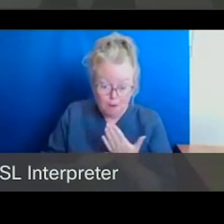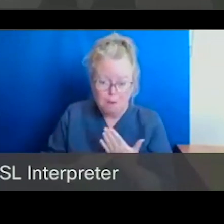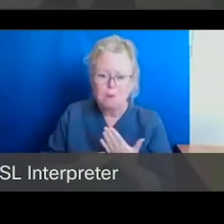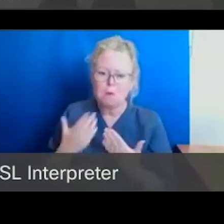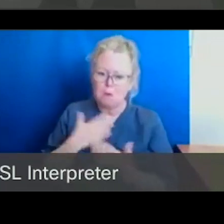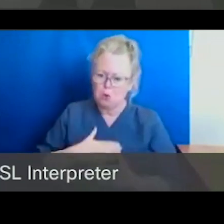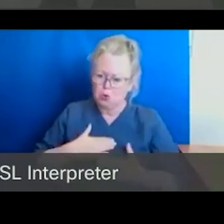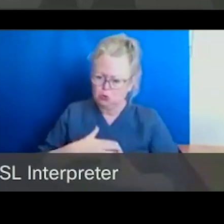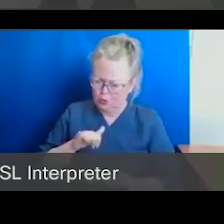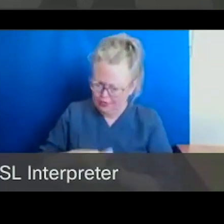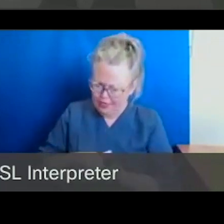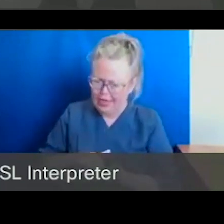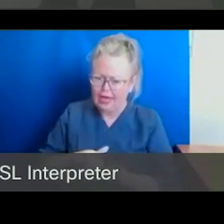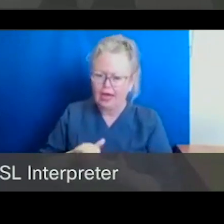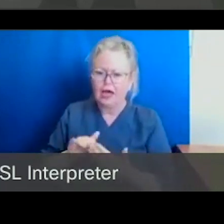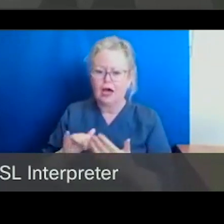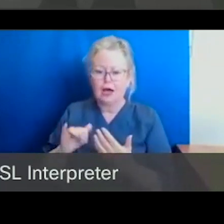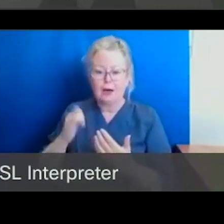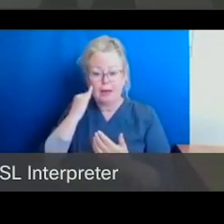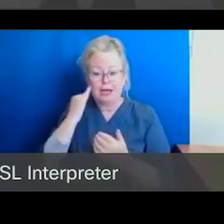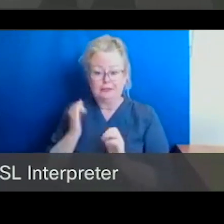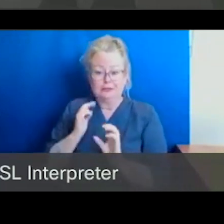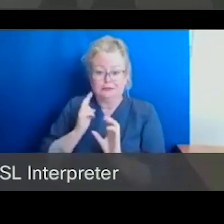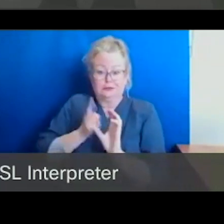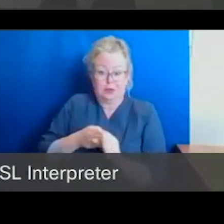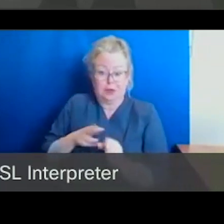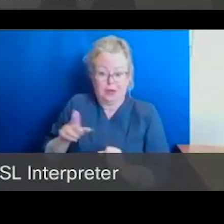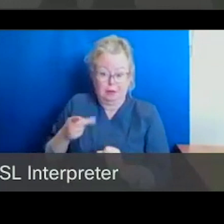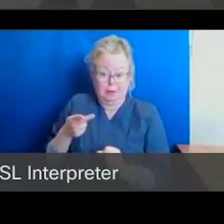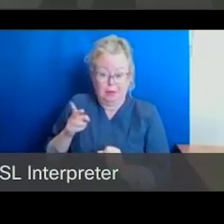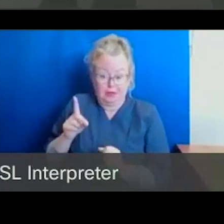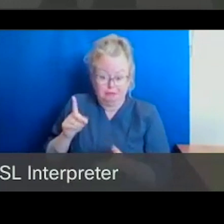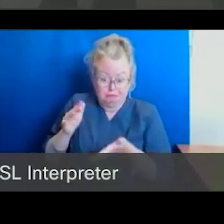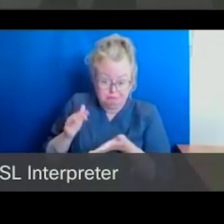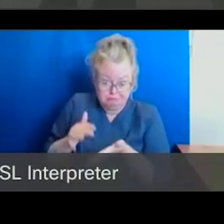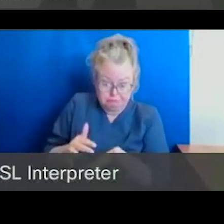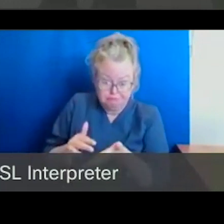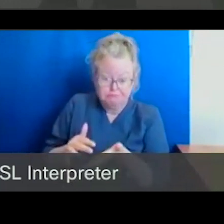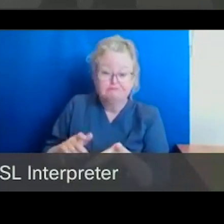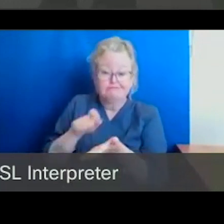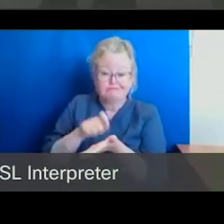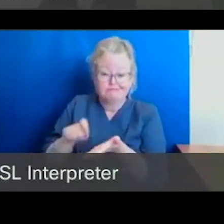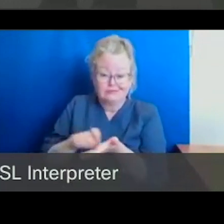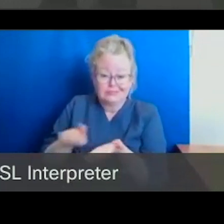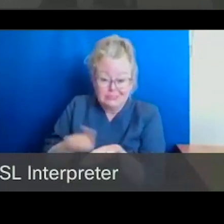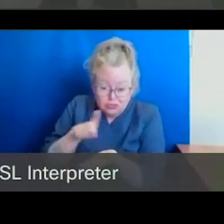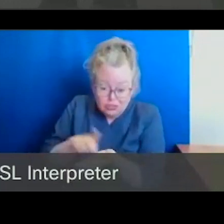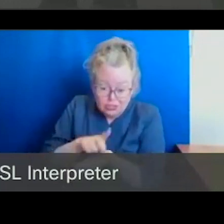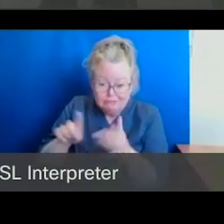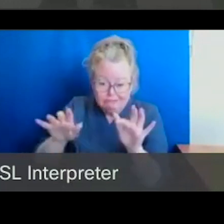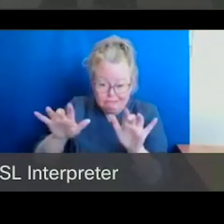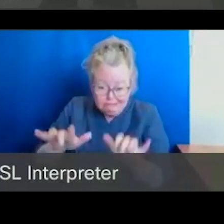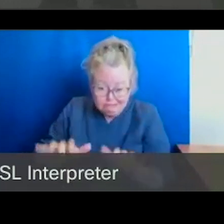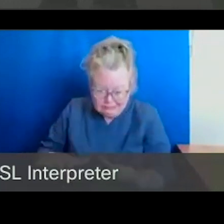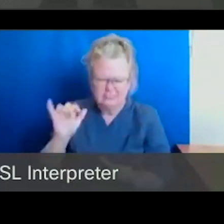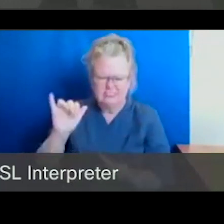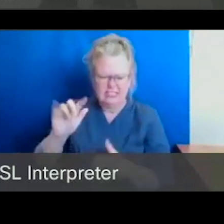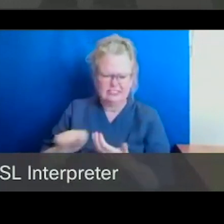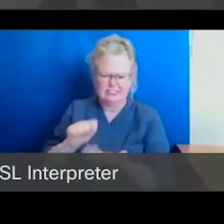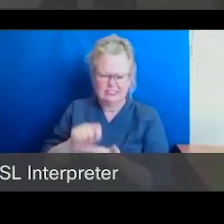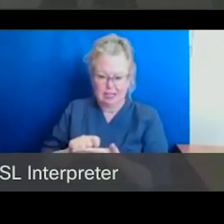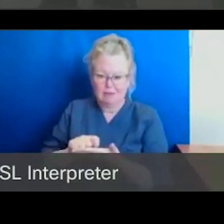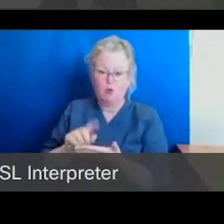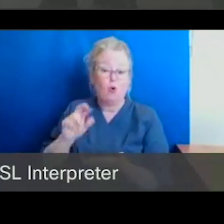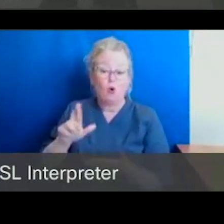of submission from early career scholars and doctoral students. So for us, it's just one of the multiple modalities that in